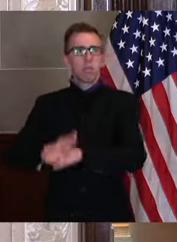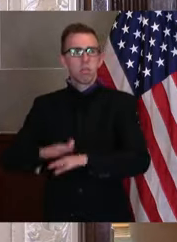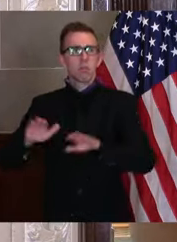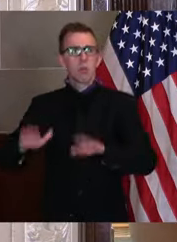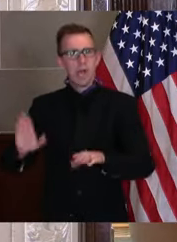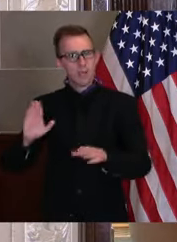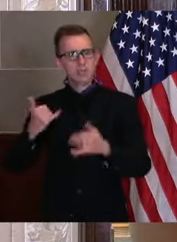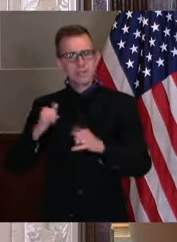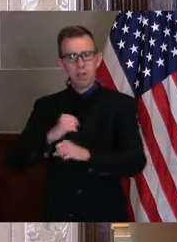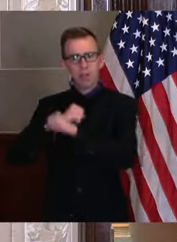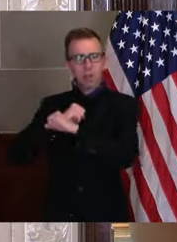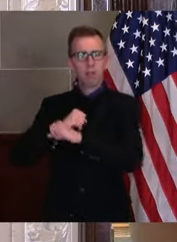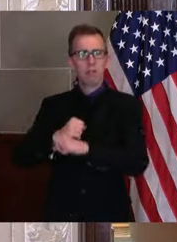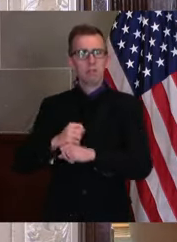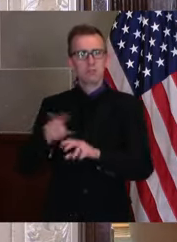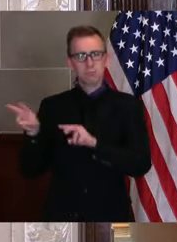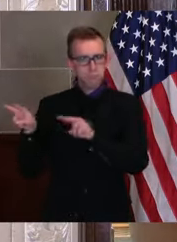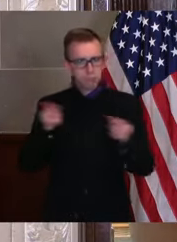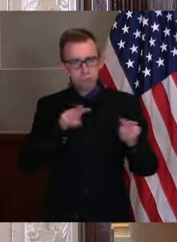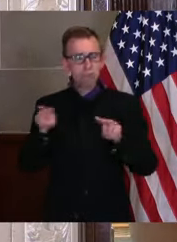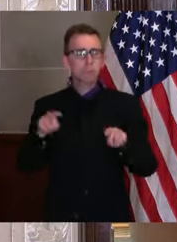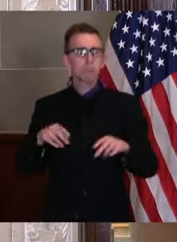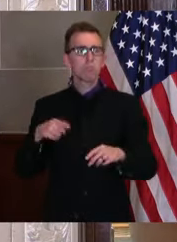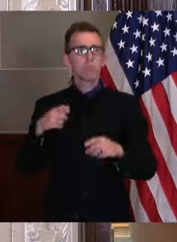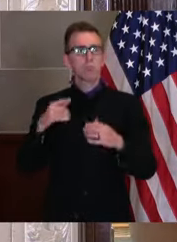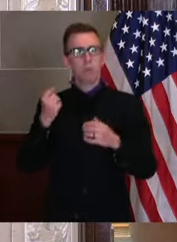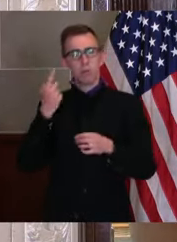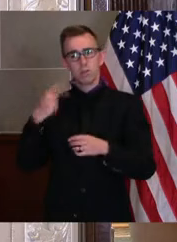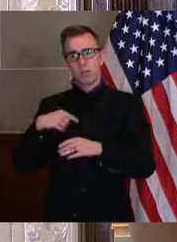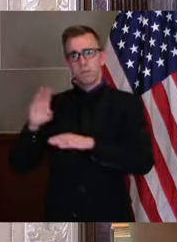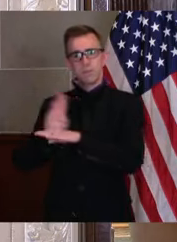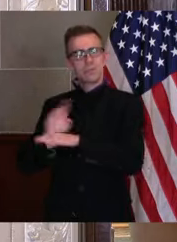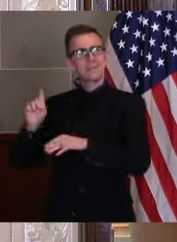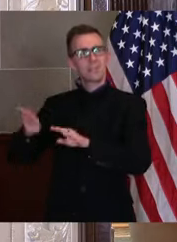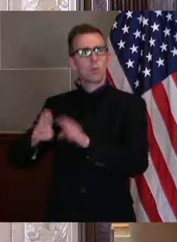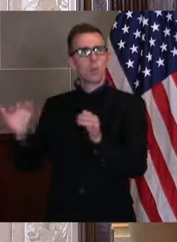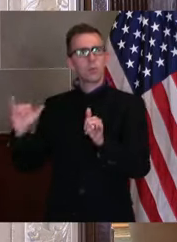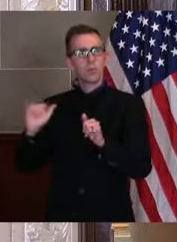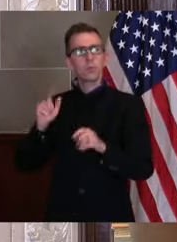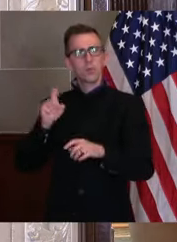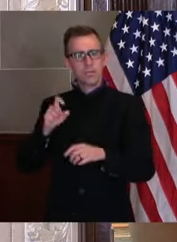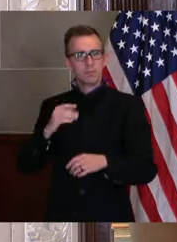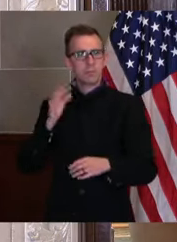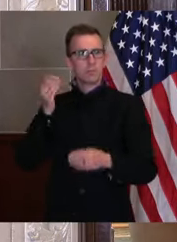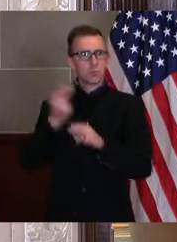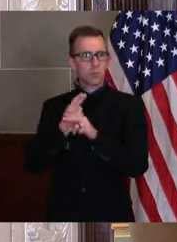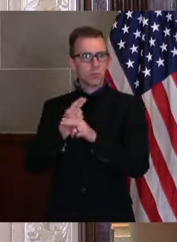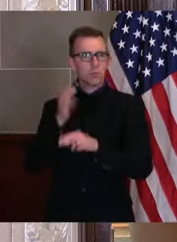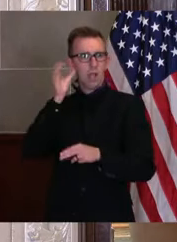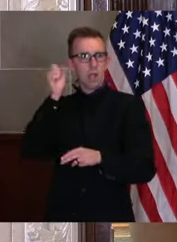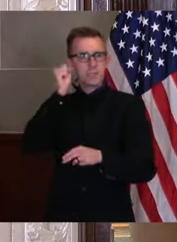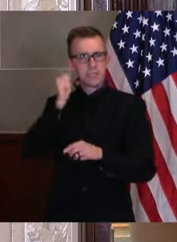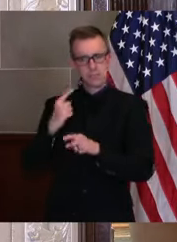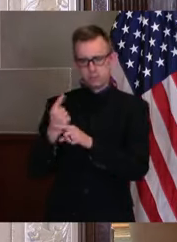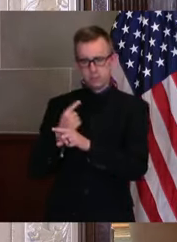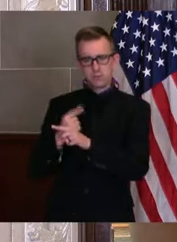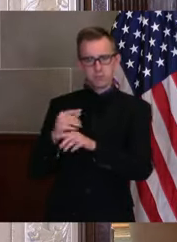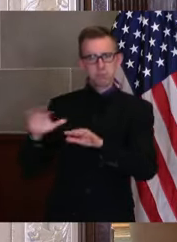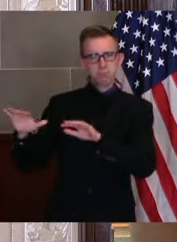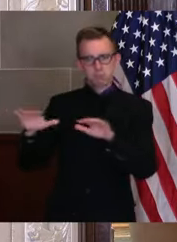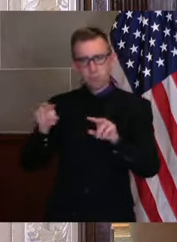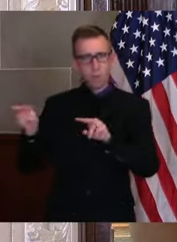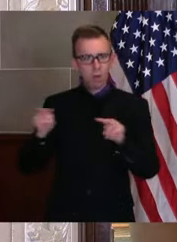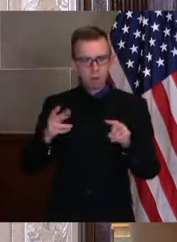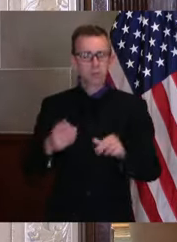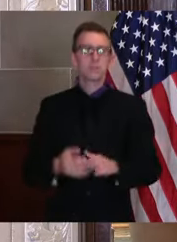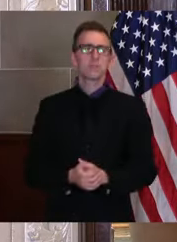must understand to open up the economy and fight the virus. And we have to remember that this virus is still out